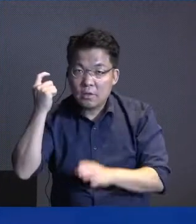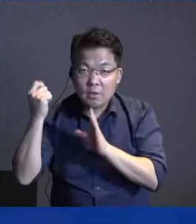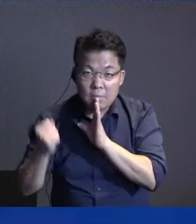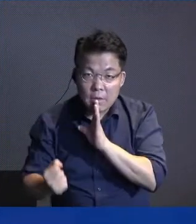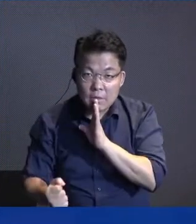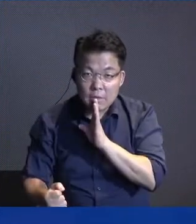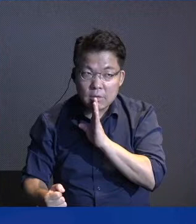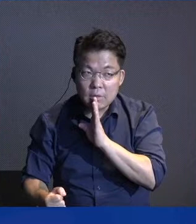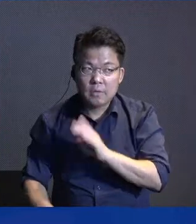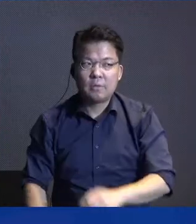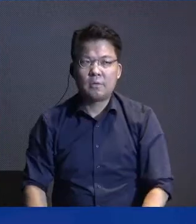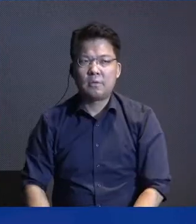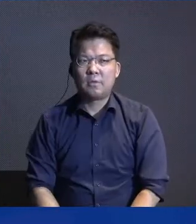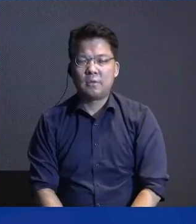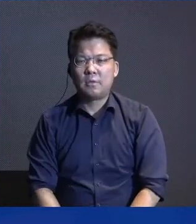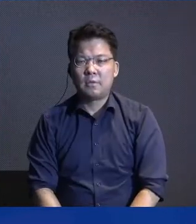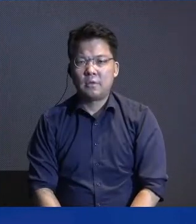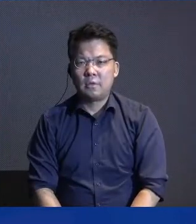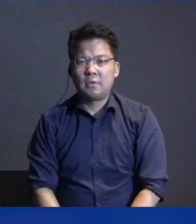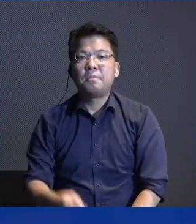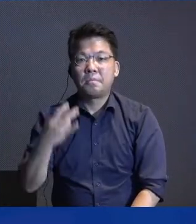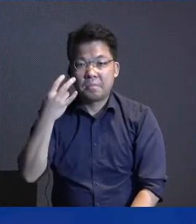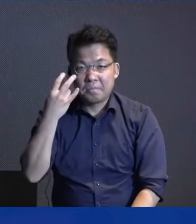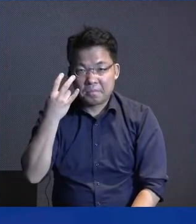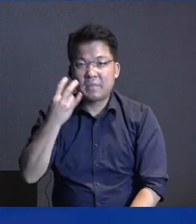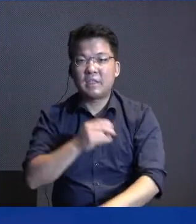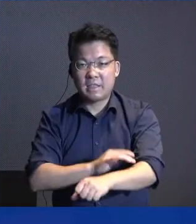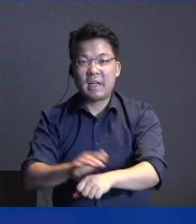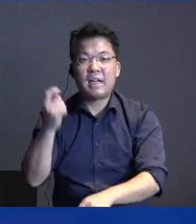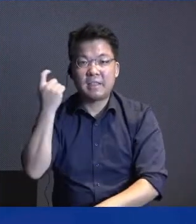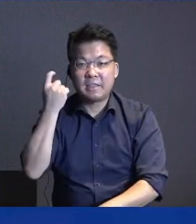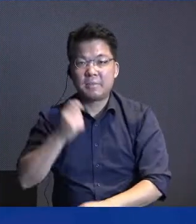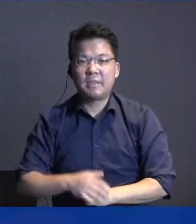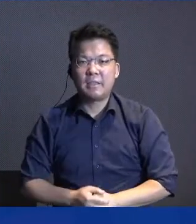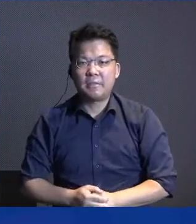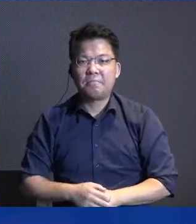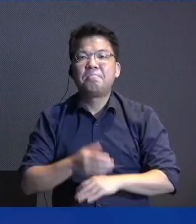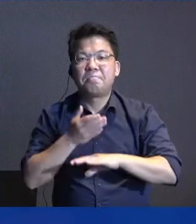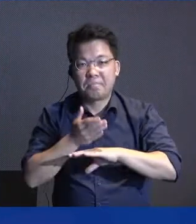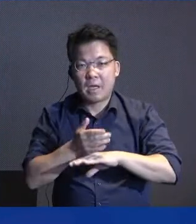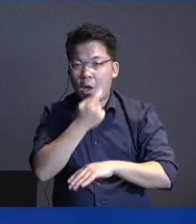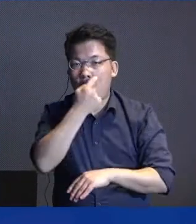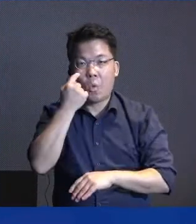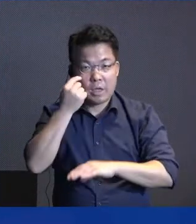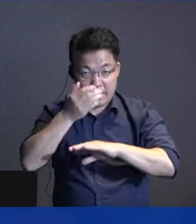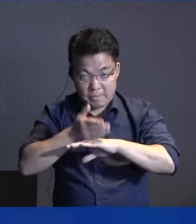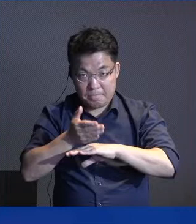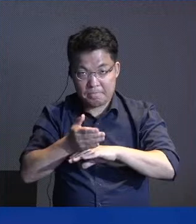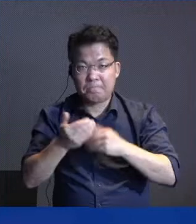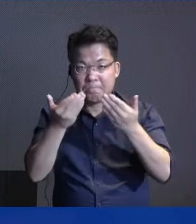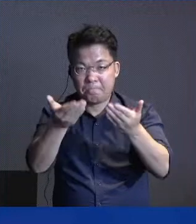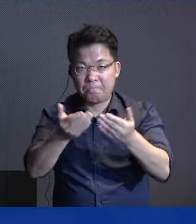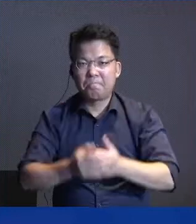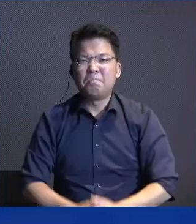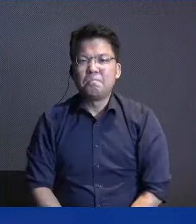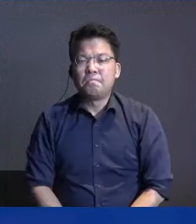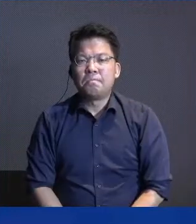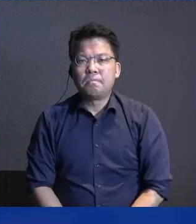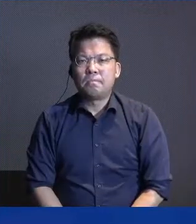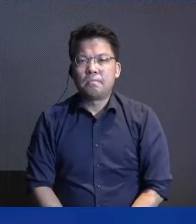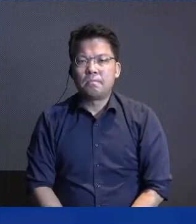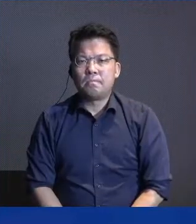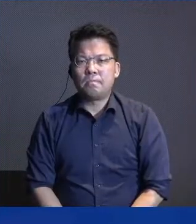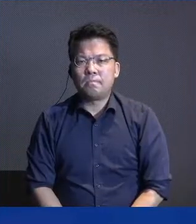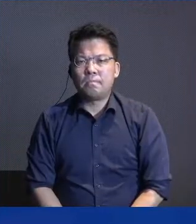Mm-hmm. Yes, we can hear you pretty well. Yes, perfect. Thank you. Thank you. So firstly, I congratulate